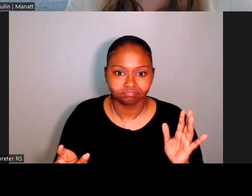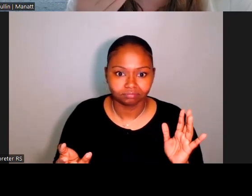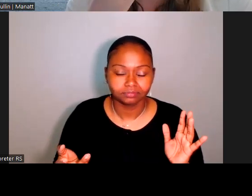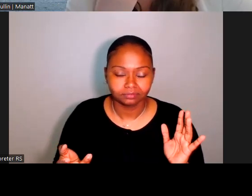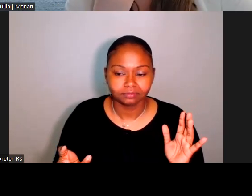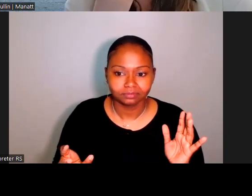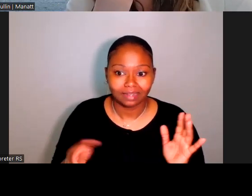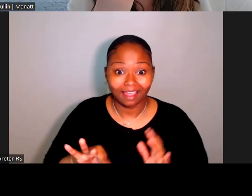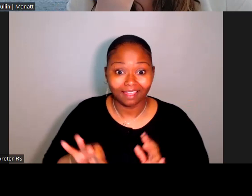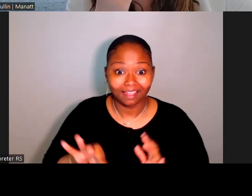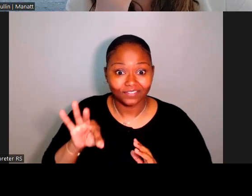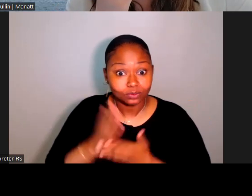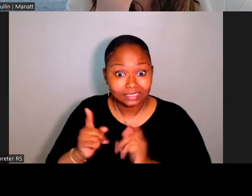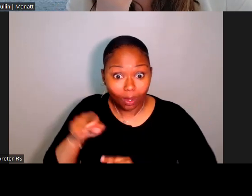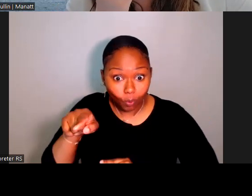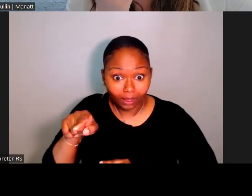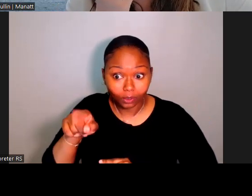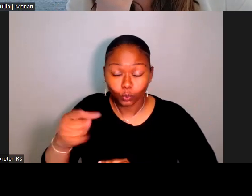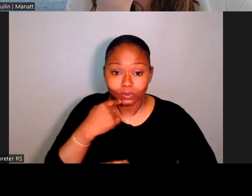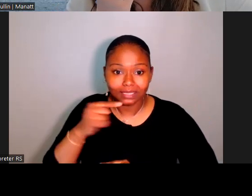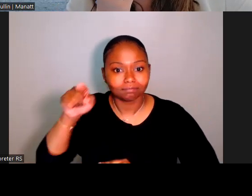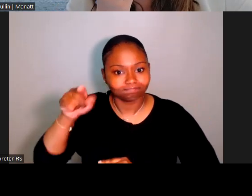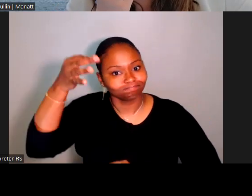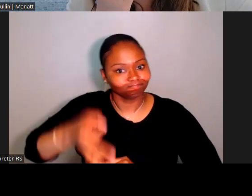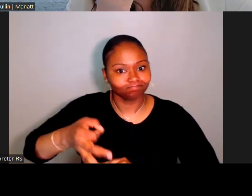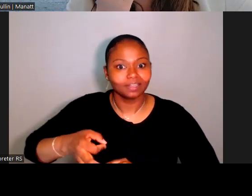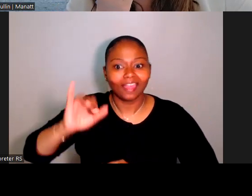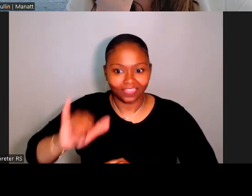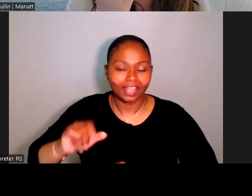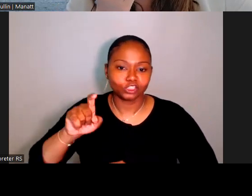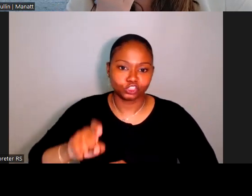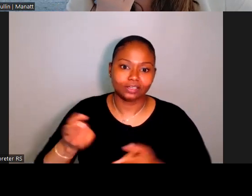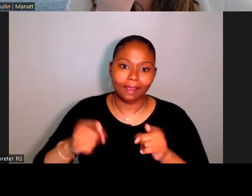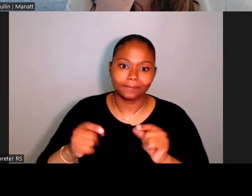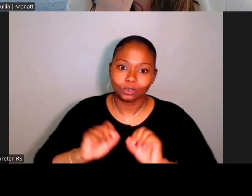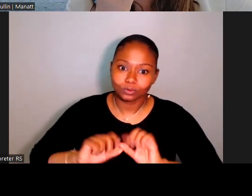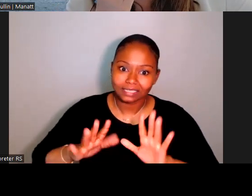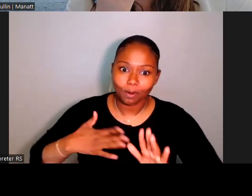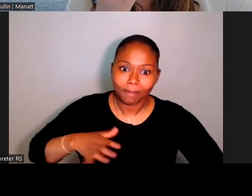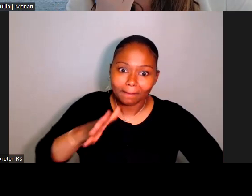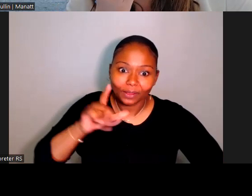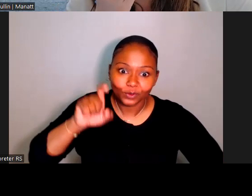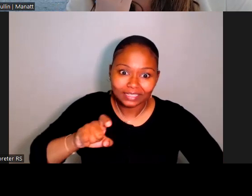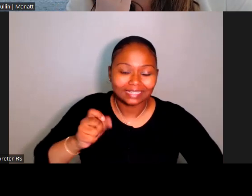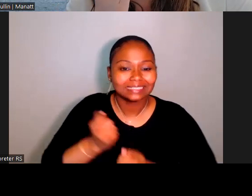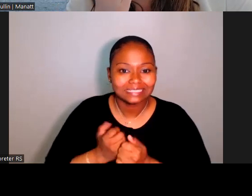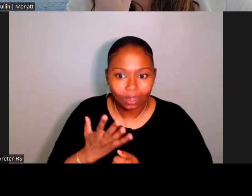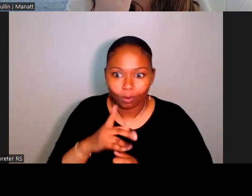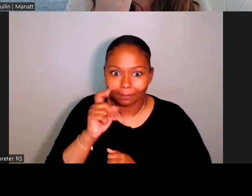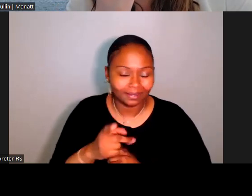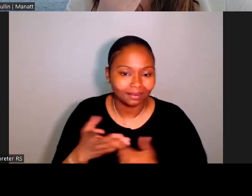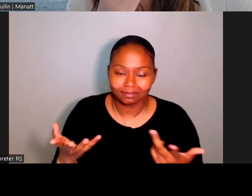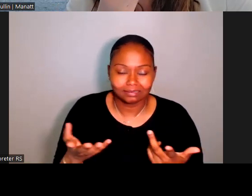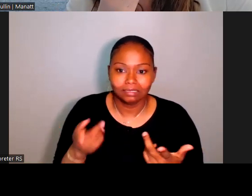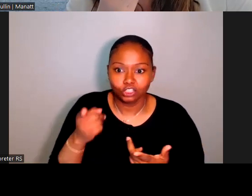that had the guts to say that should be the case. It was clear that my mother needed someone because she was, you